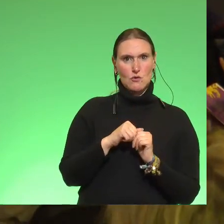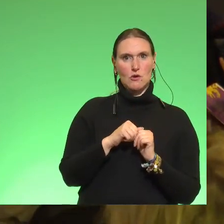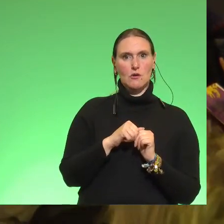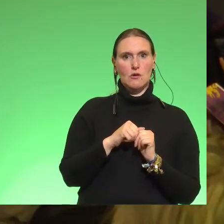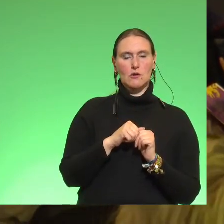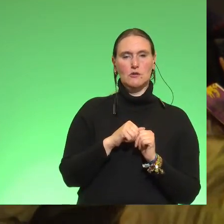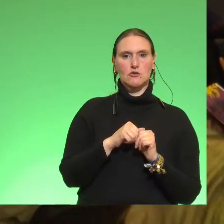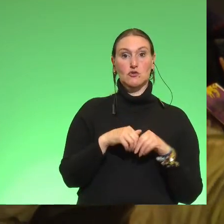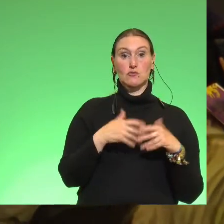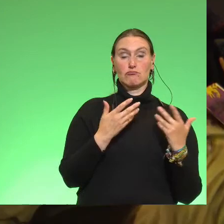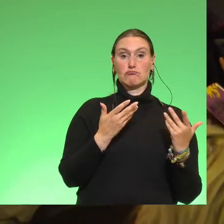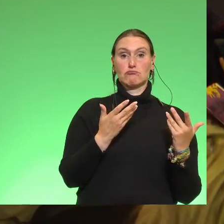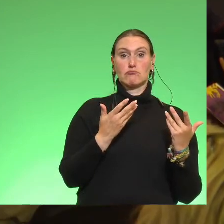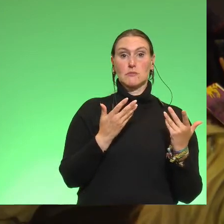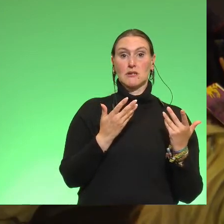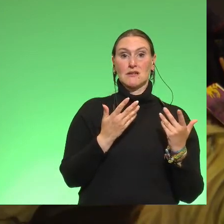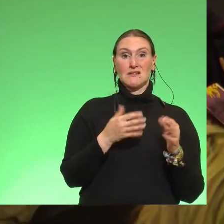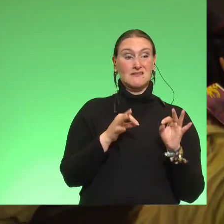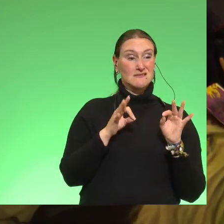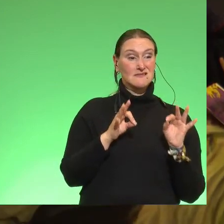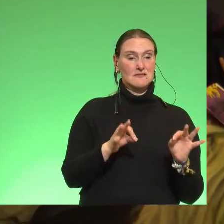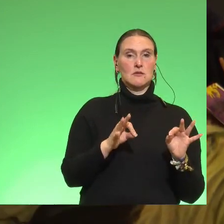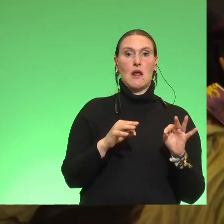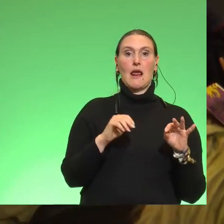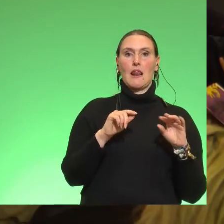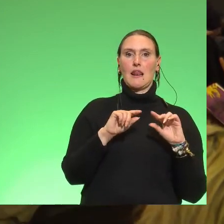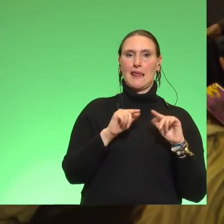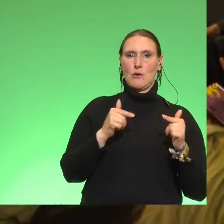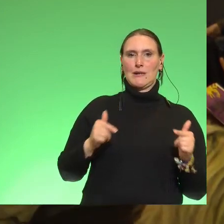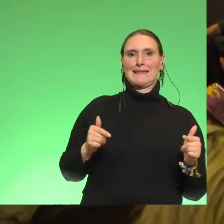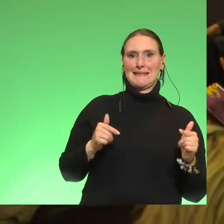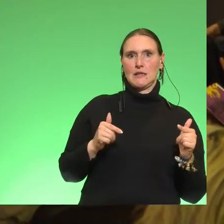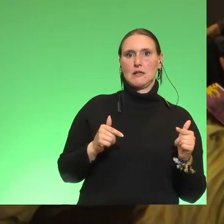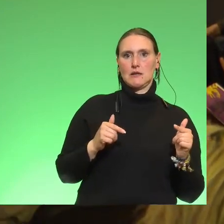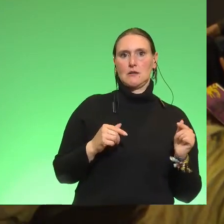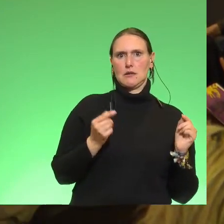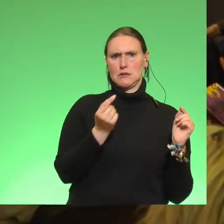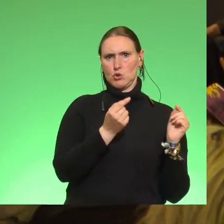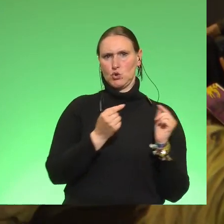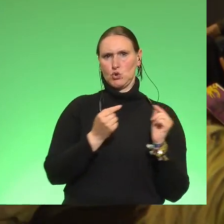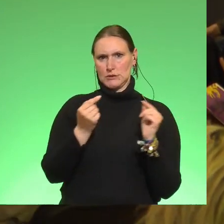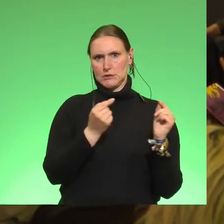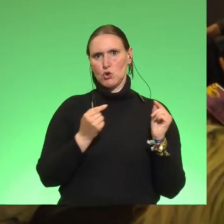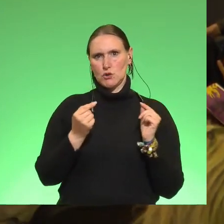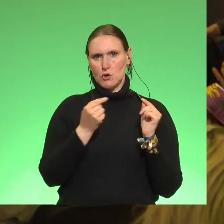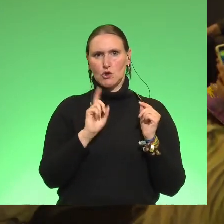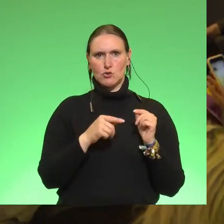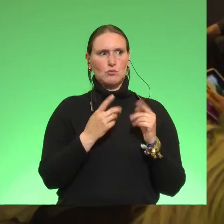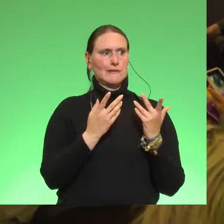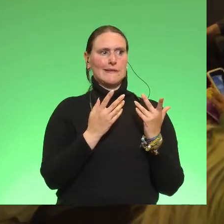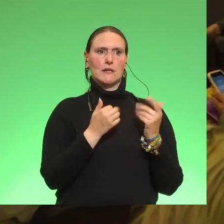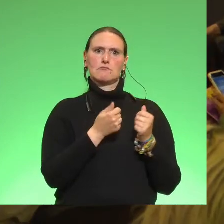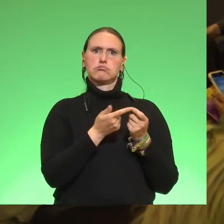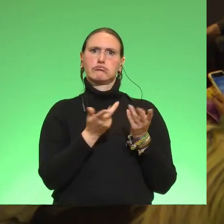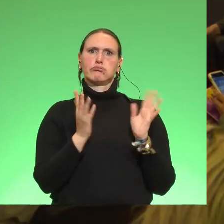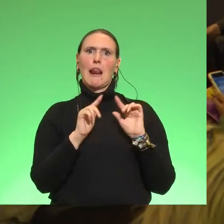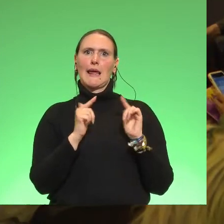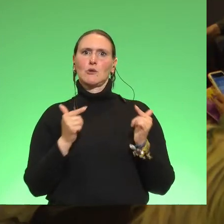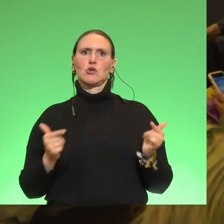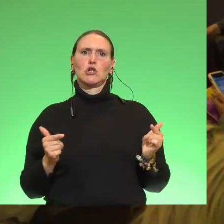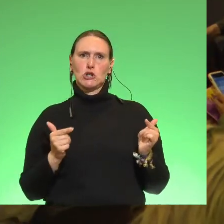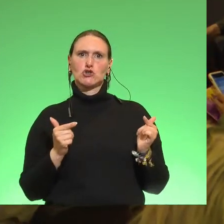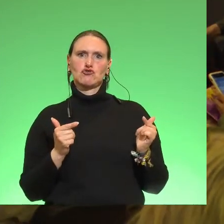certain linguistic discursive habit with other language. Yeah. I think it's very, very, very